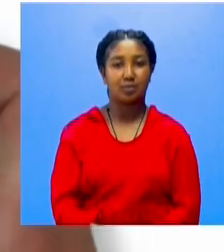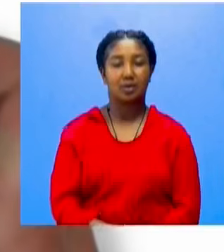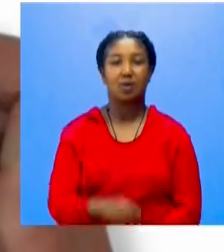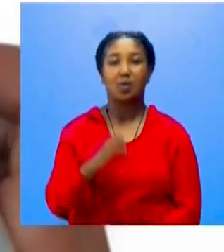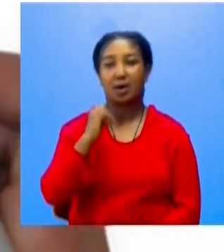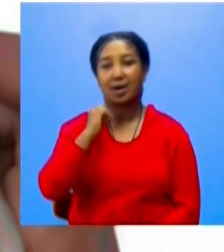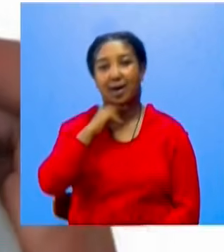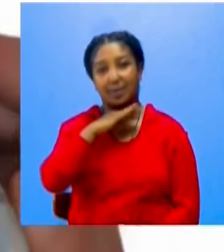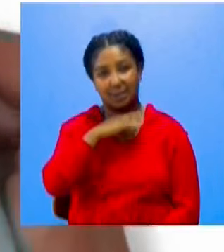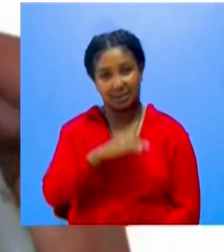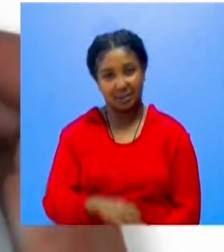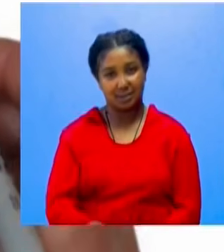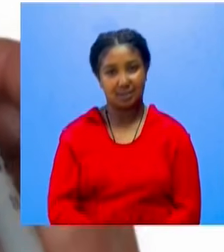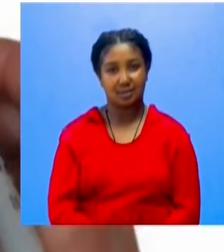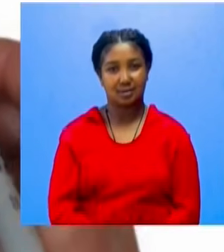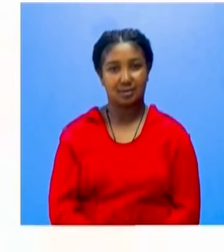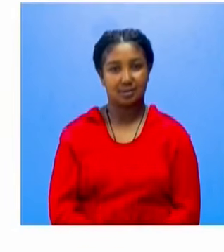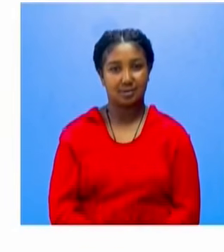garbage.